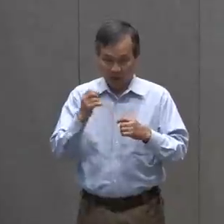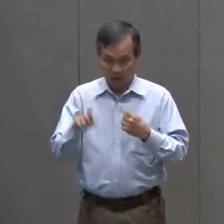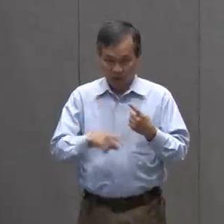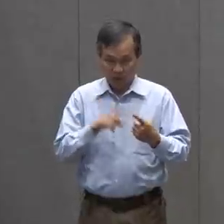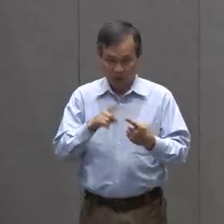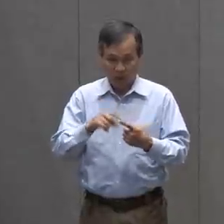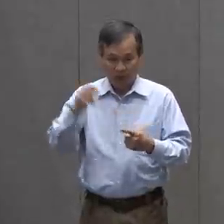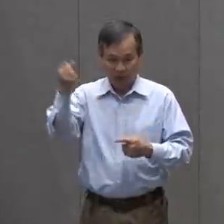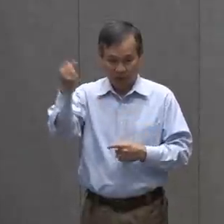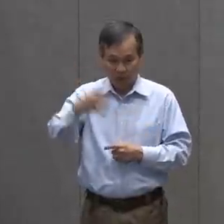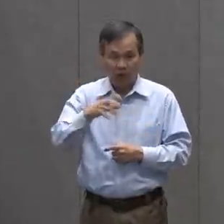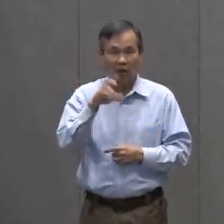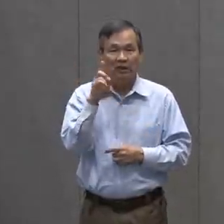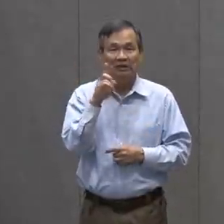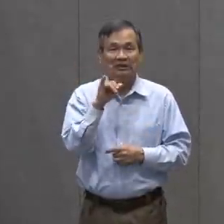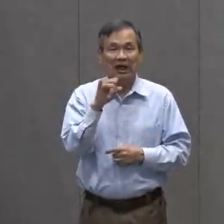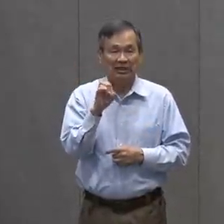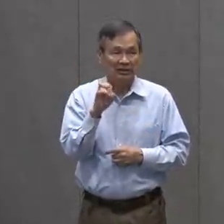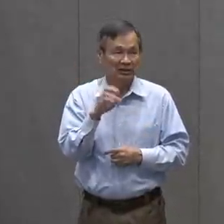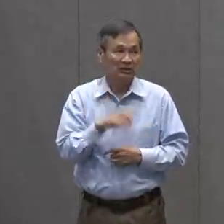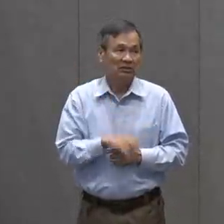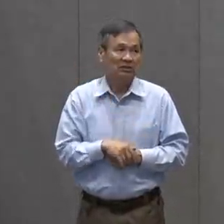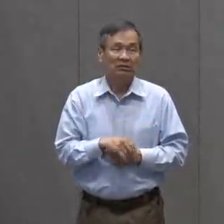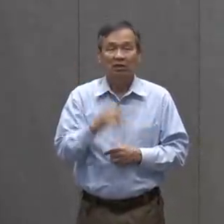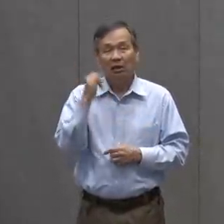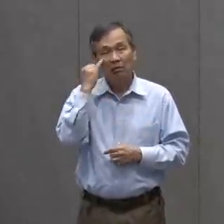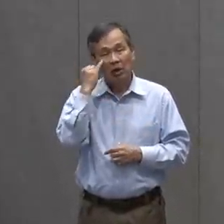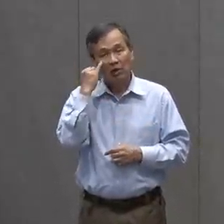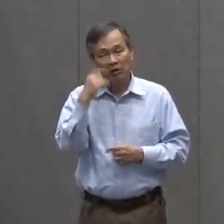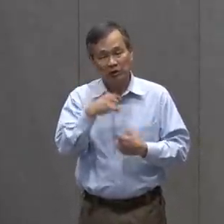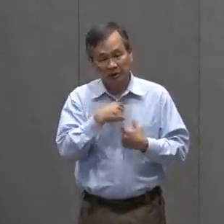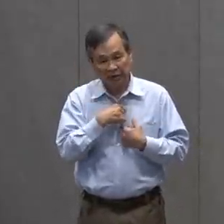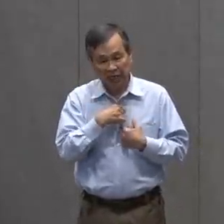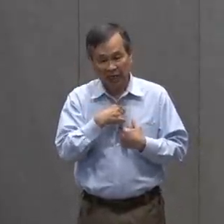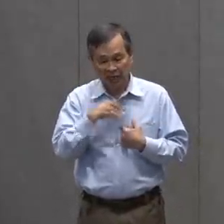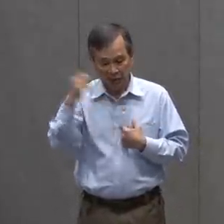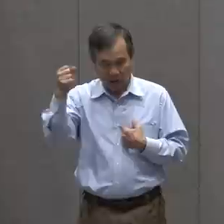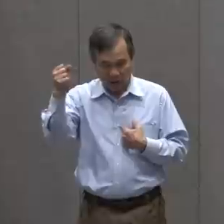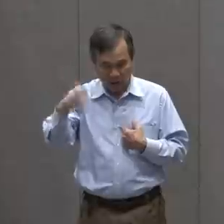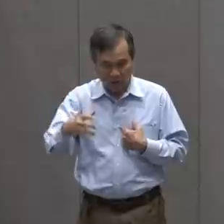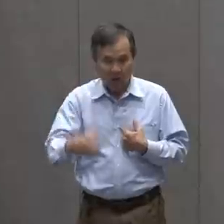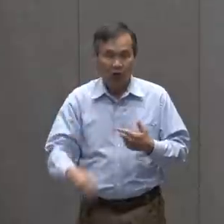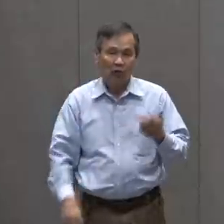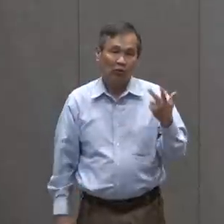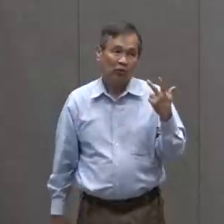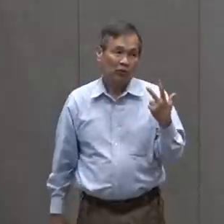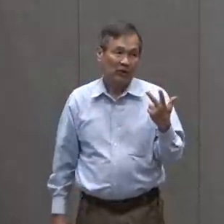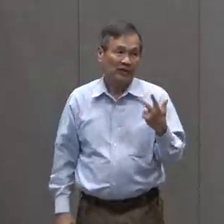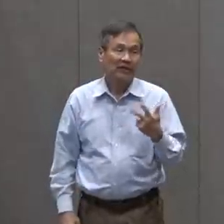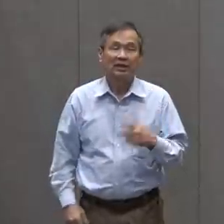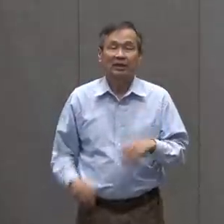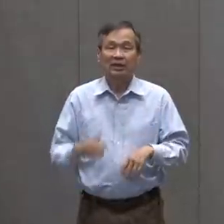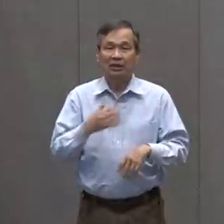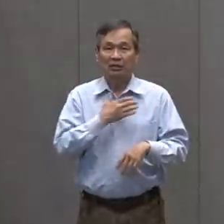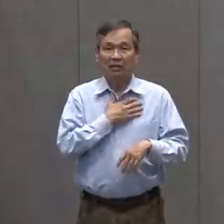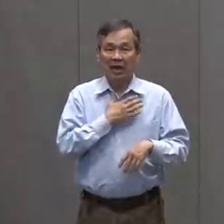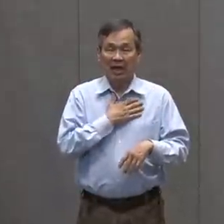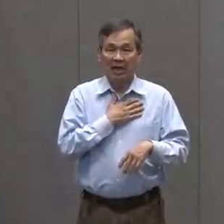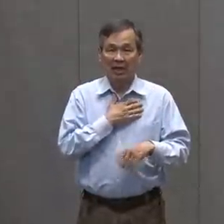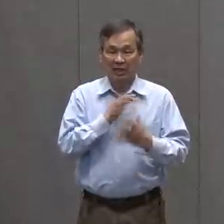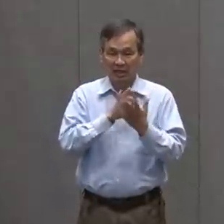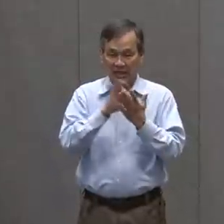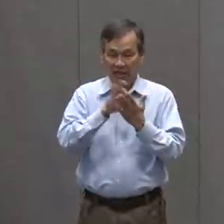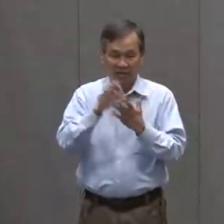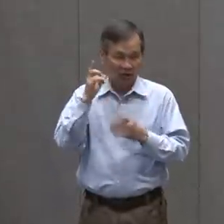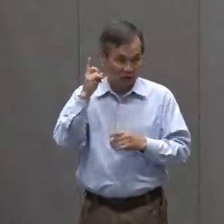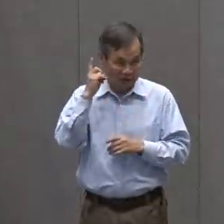the die, let's say I rolled a 3, if I counted, did my counter, and you want to